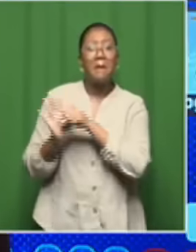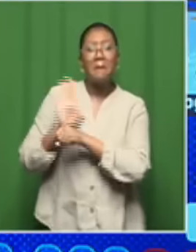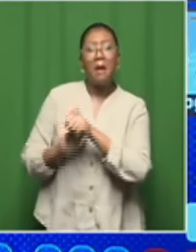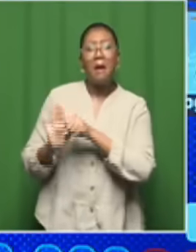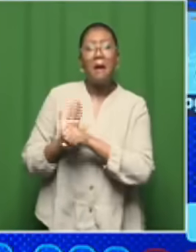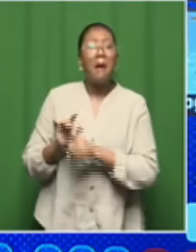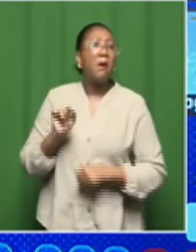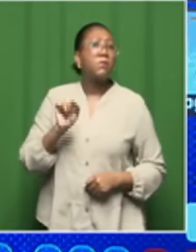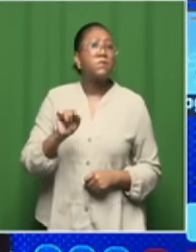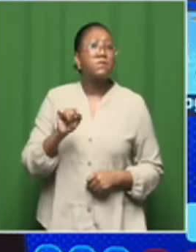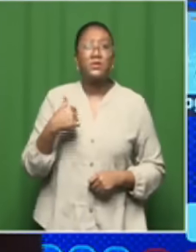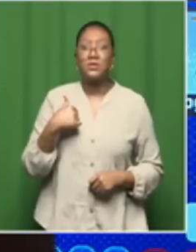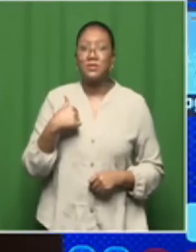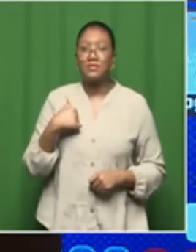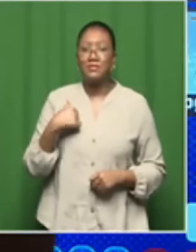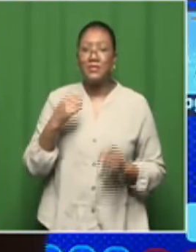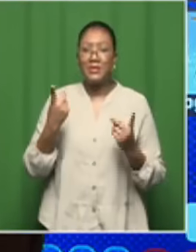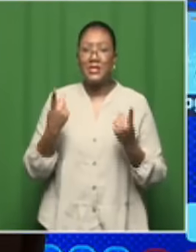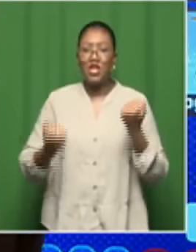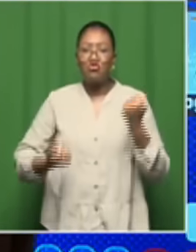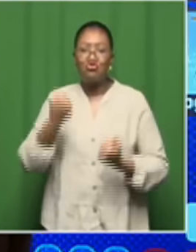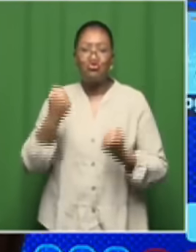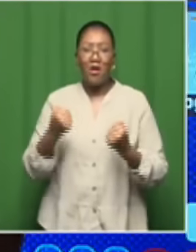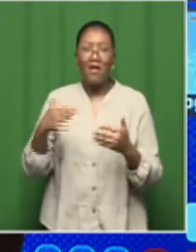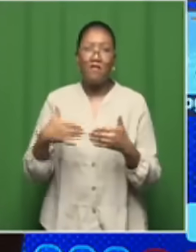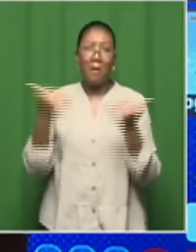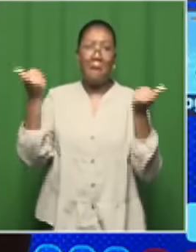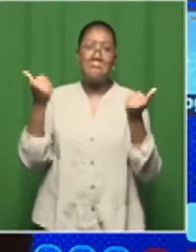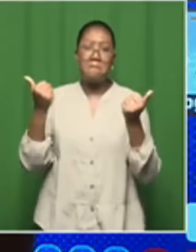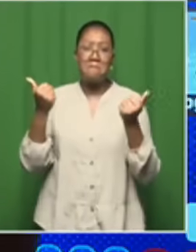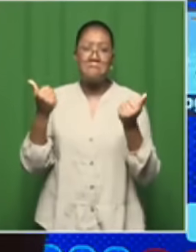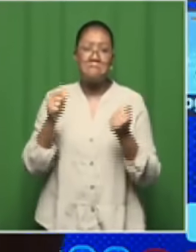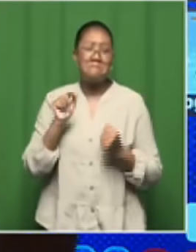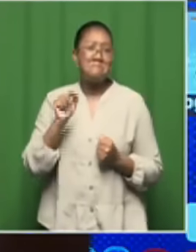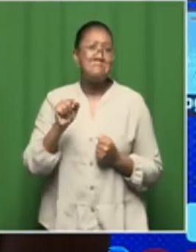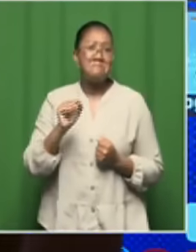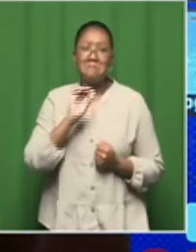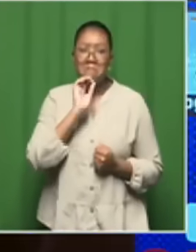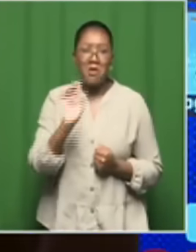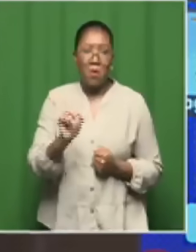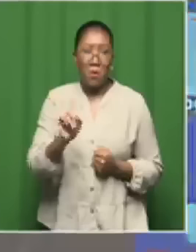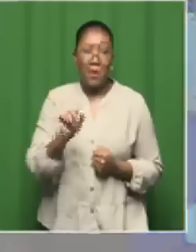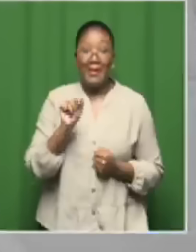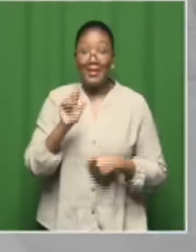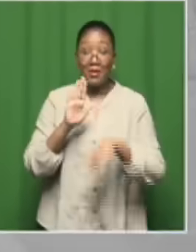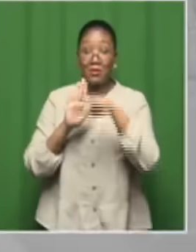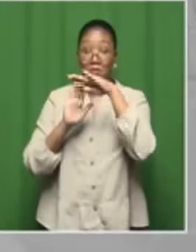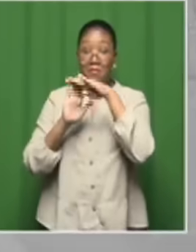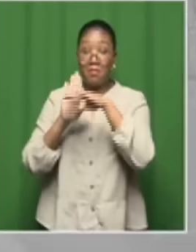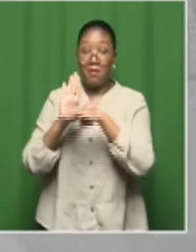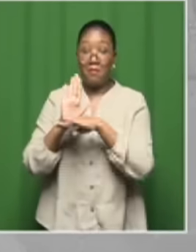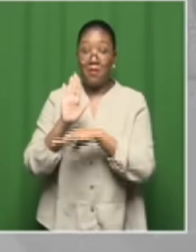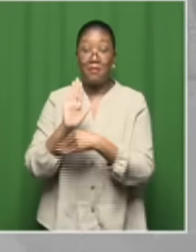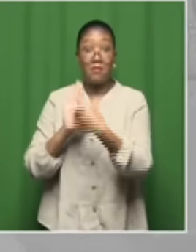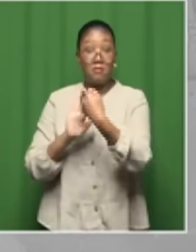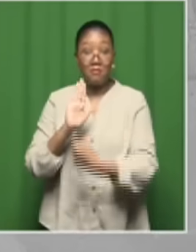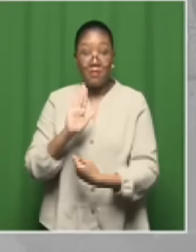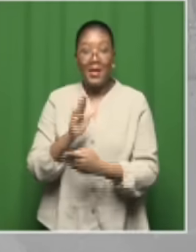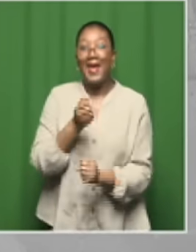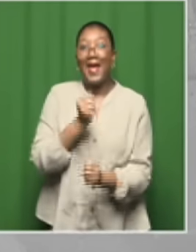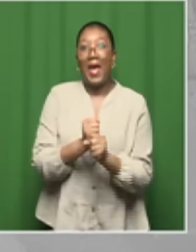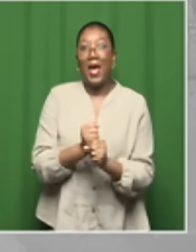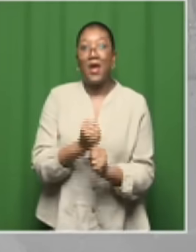When we talk to reckless driving in South Africa, this is what the mandate and purpose of that Gauteng High-Speed Unit is.